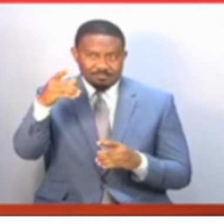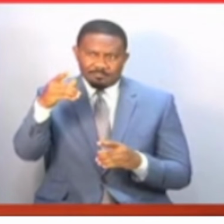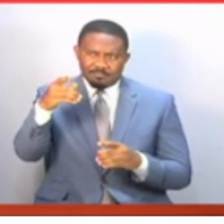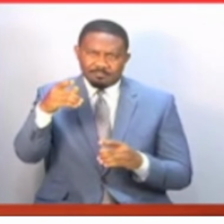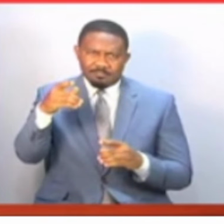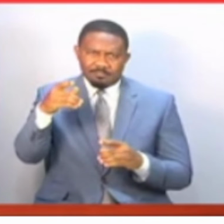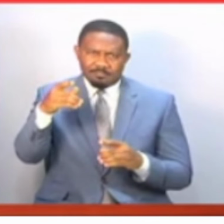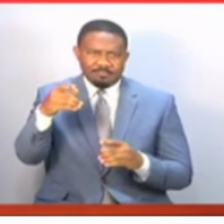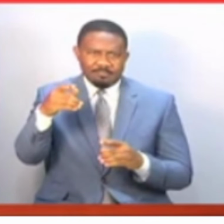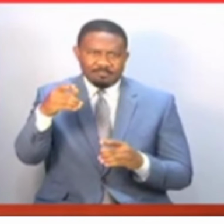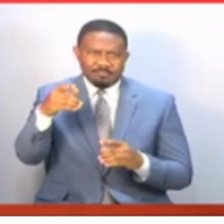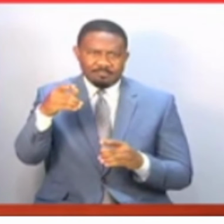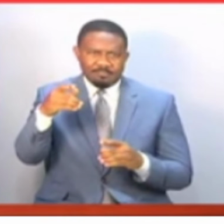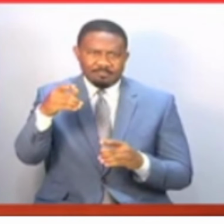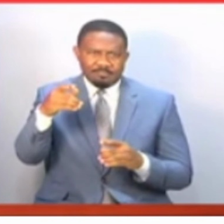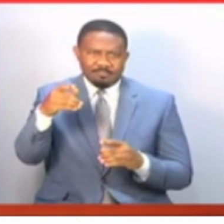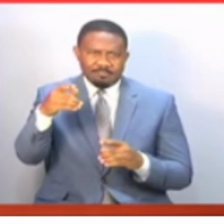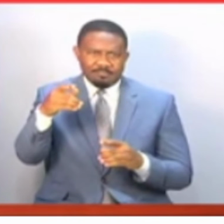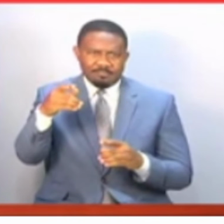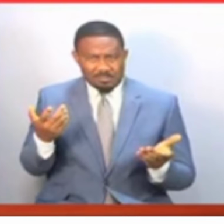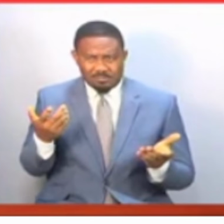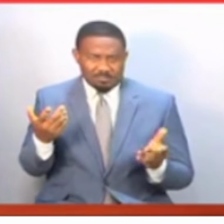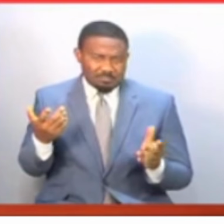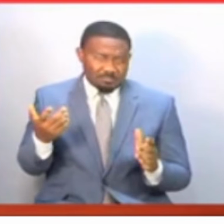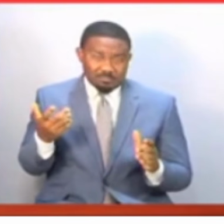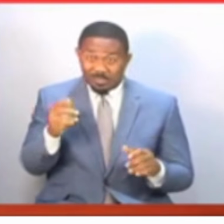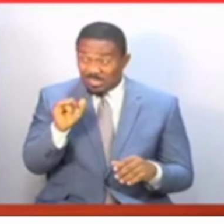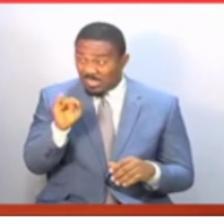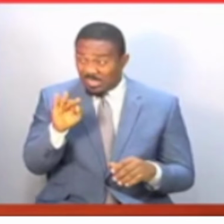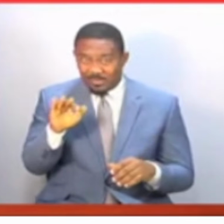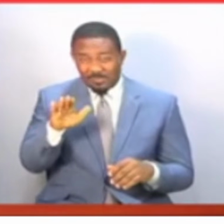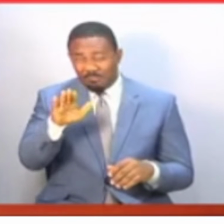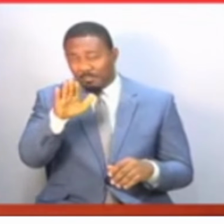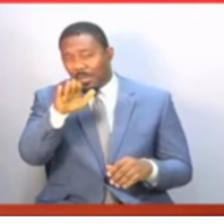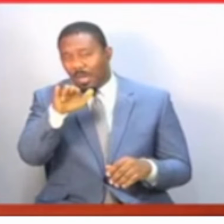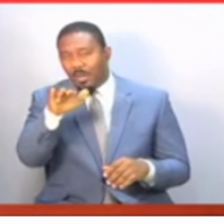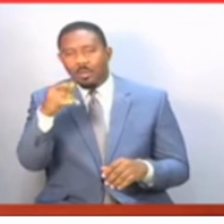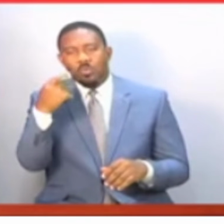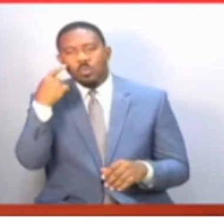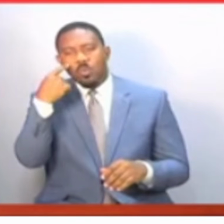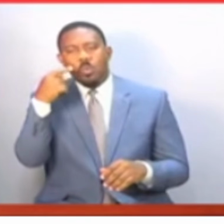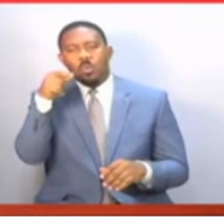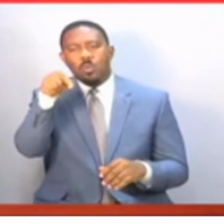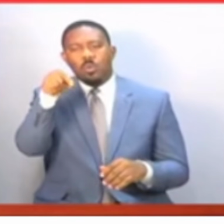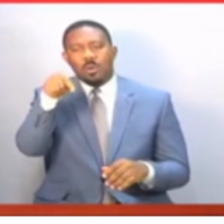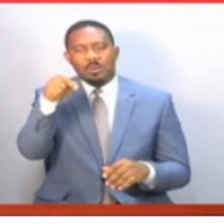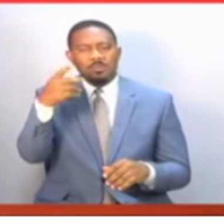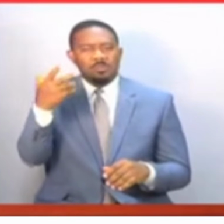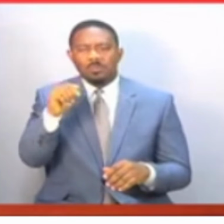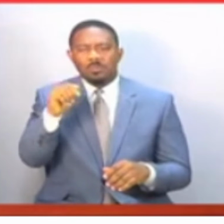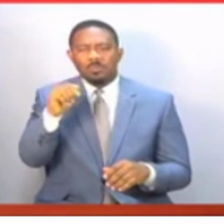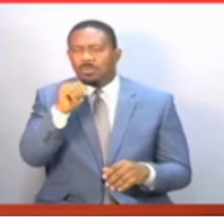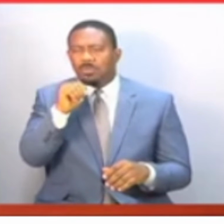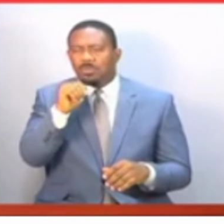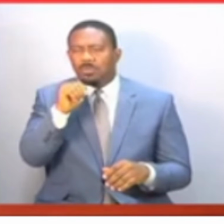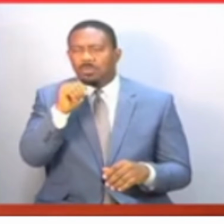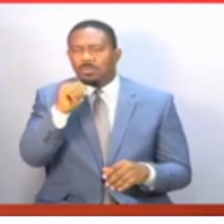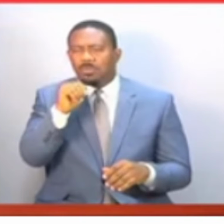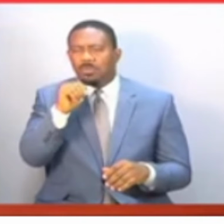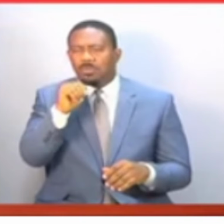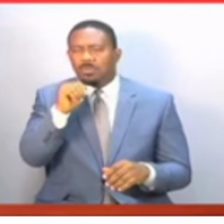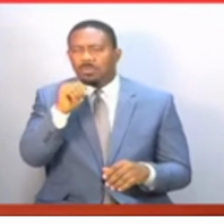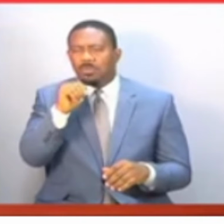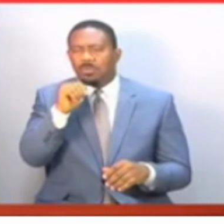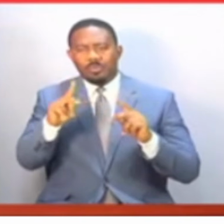members' count when attention is drawn to the absence of a